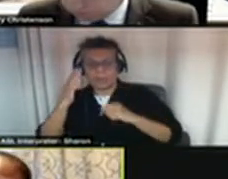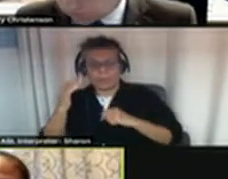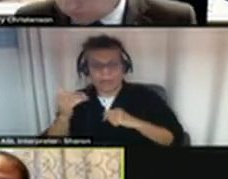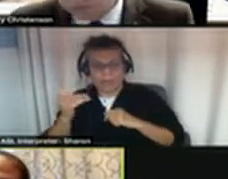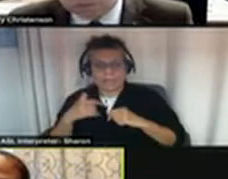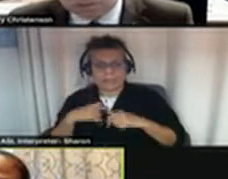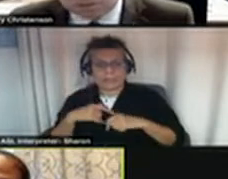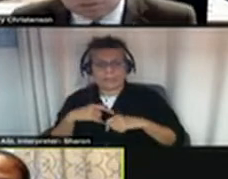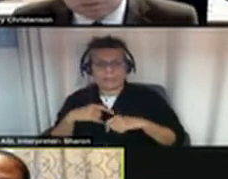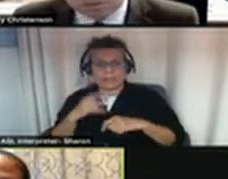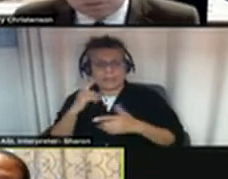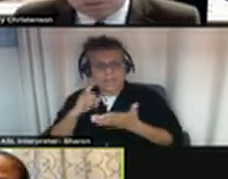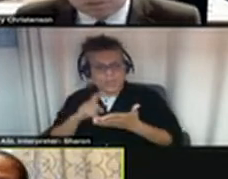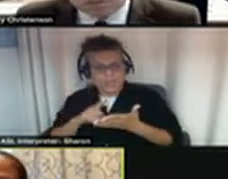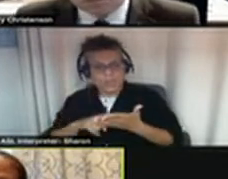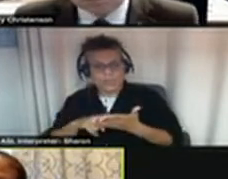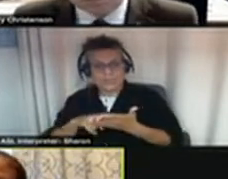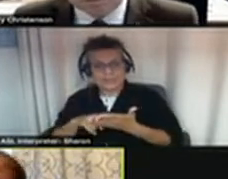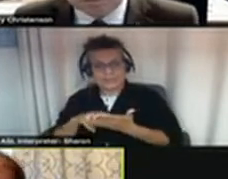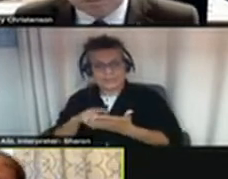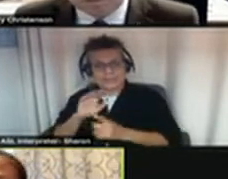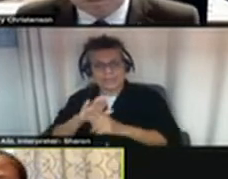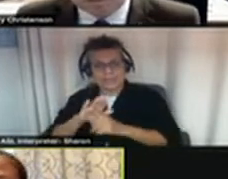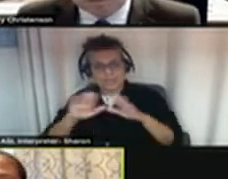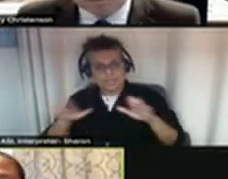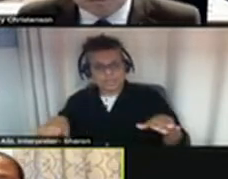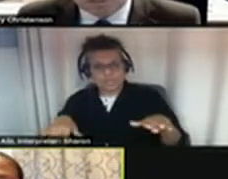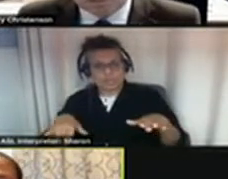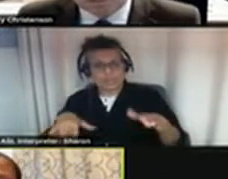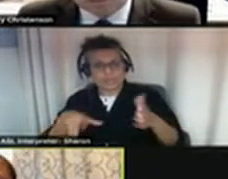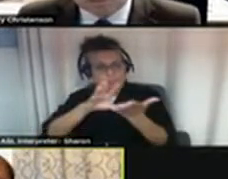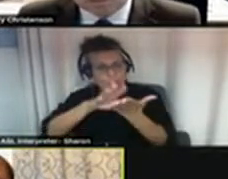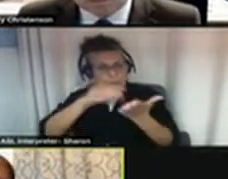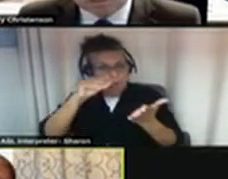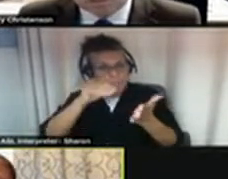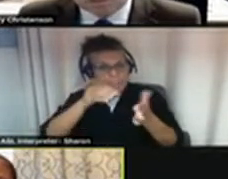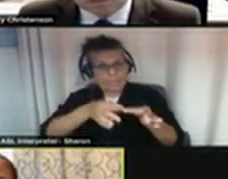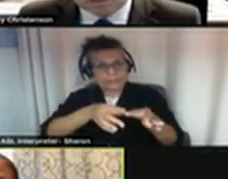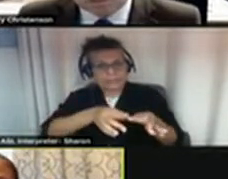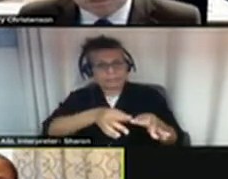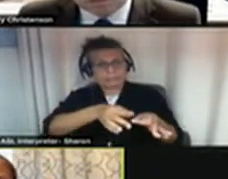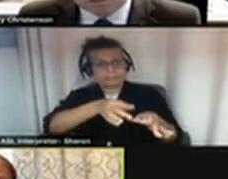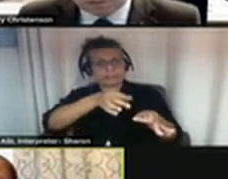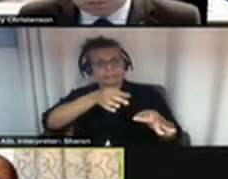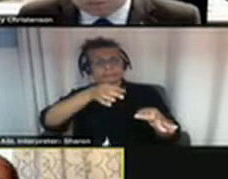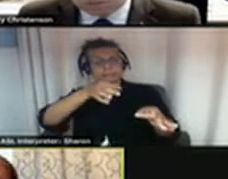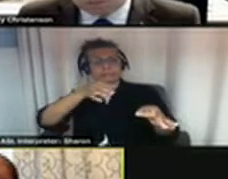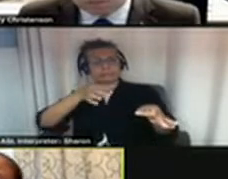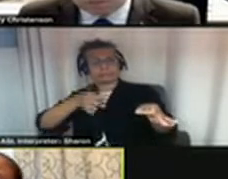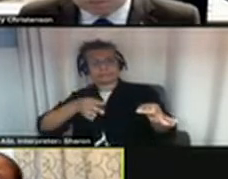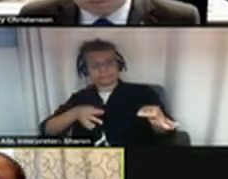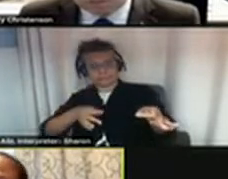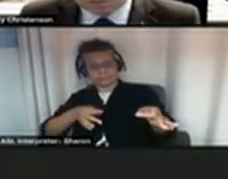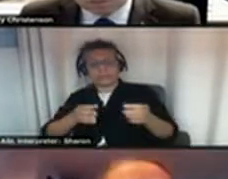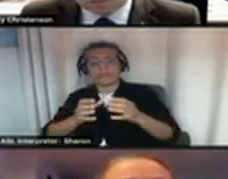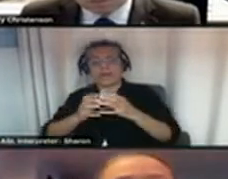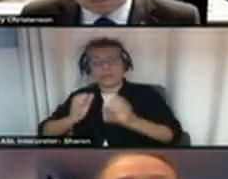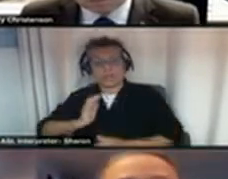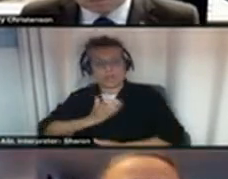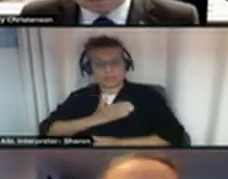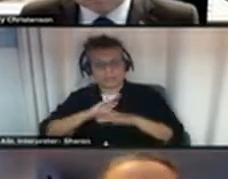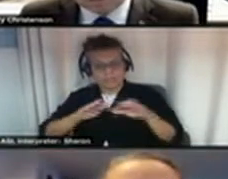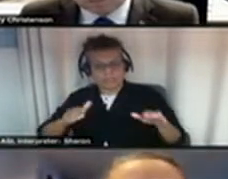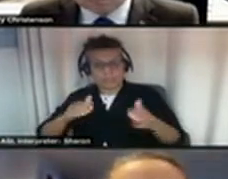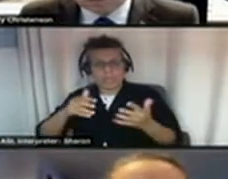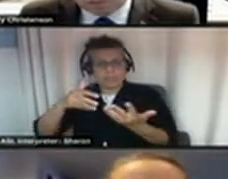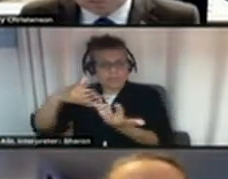they've seen in their own children. A lot of our students are dealing with social emotional issues,